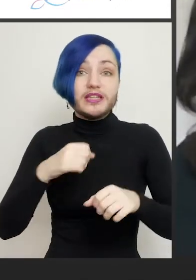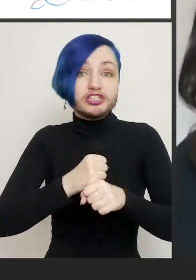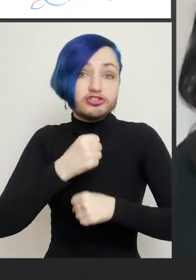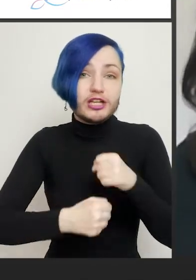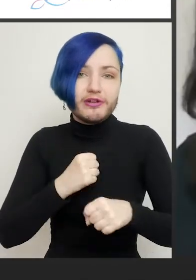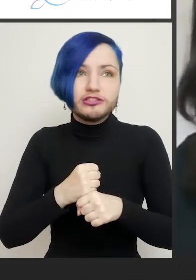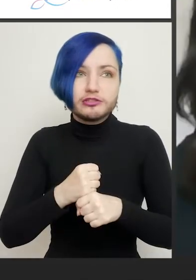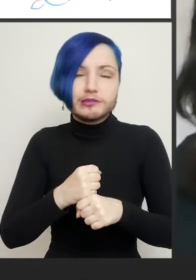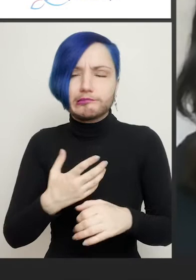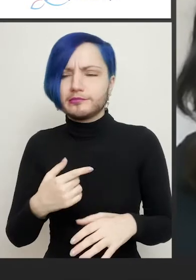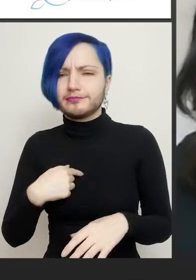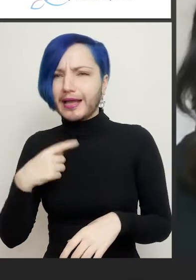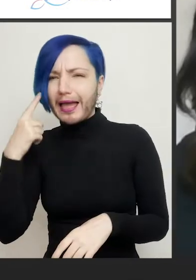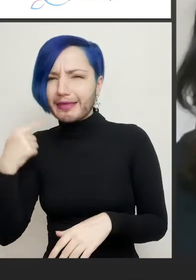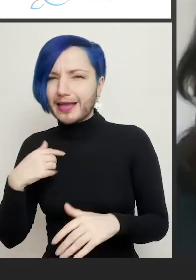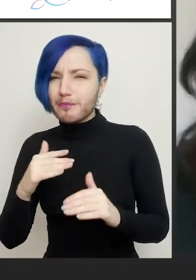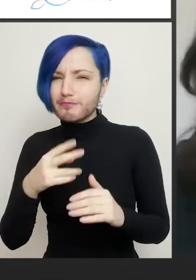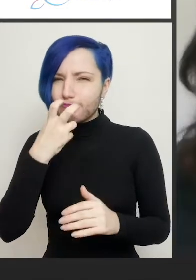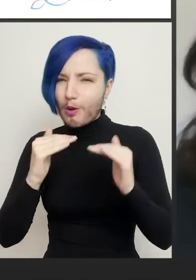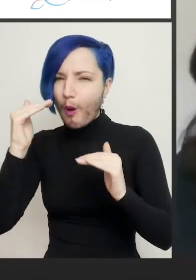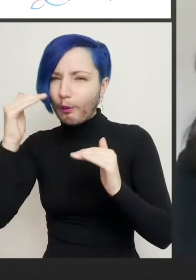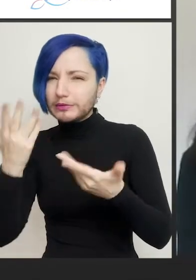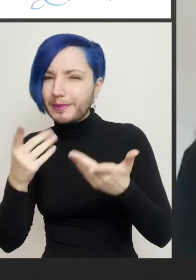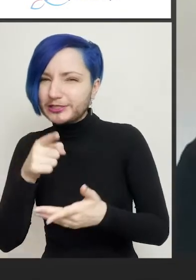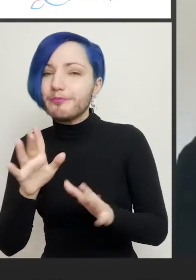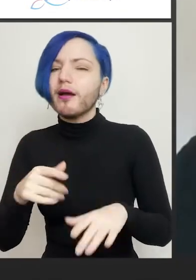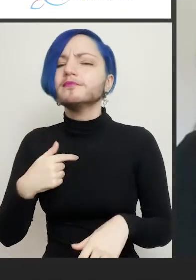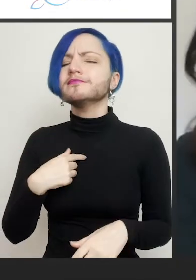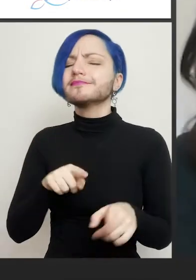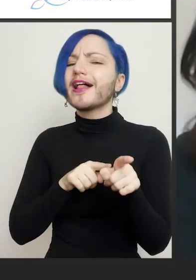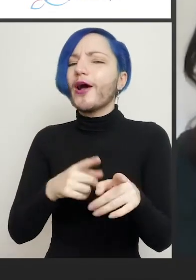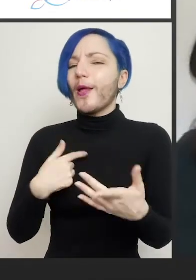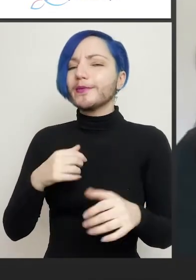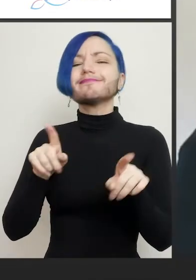I think, well, I'm quite a lot older than you, but let's go with that.